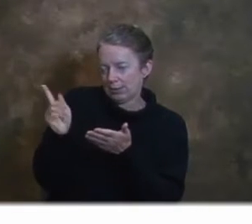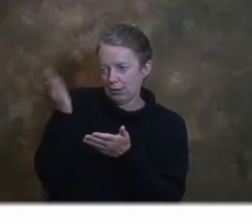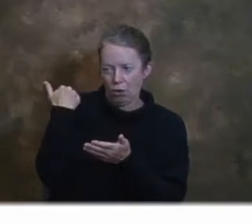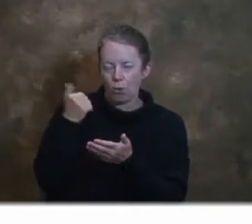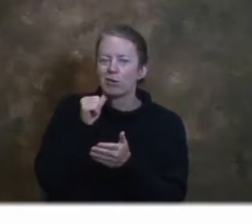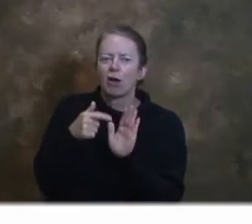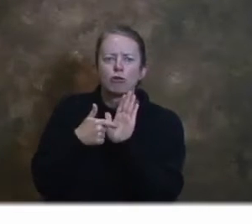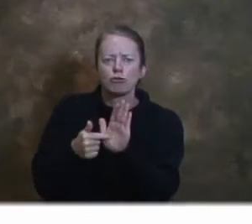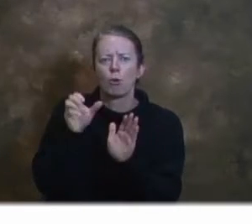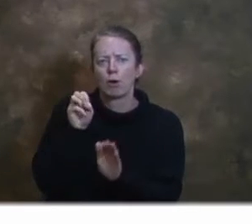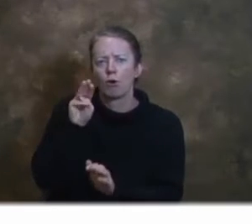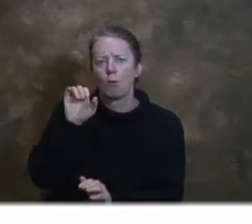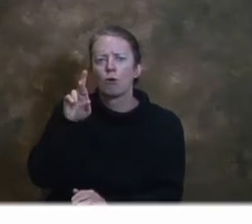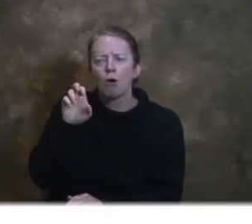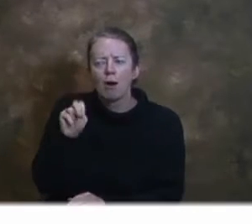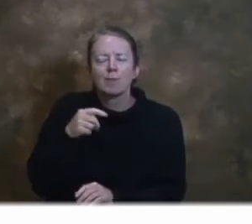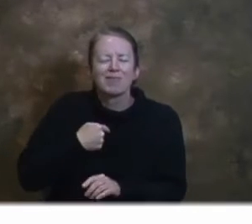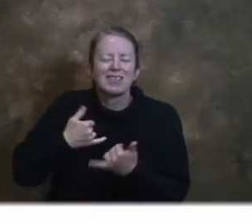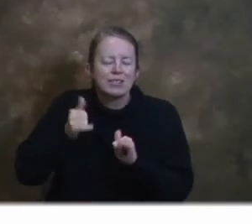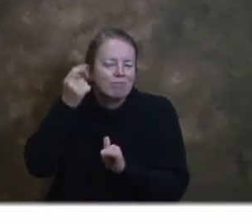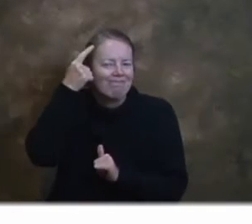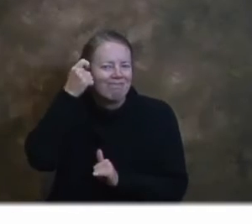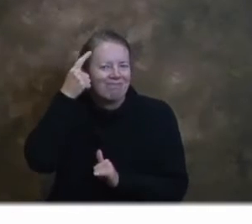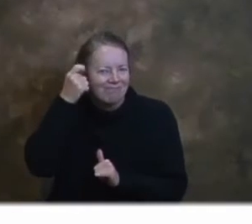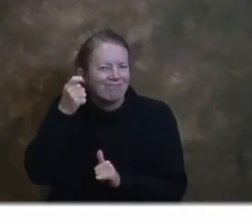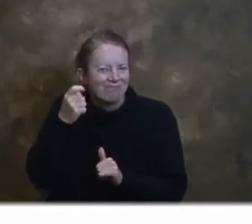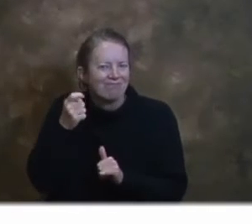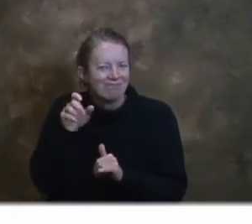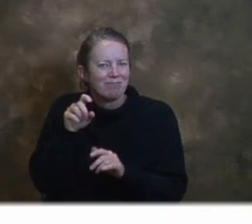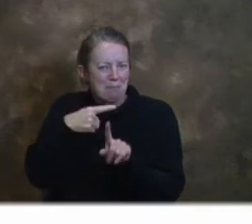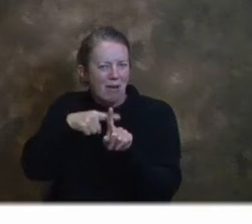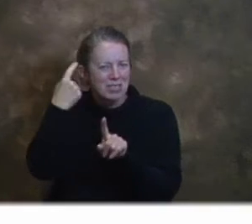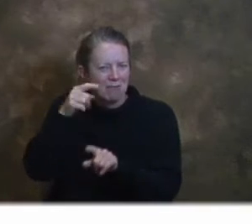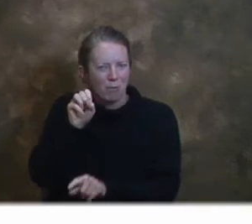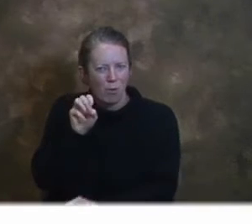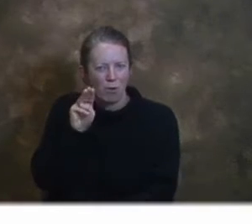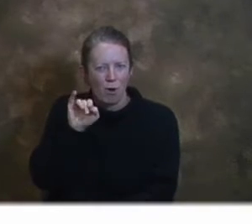that we were starting to see it then. So those weeks